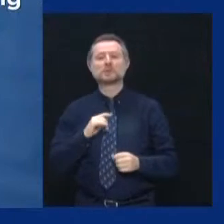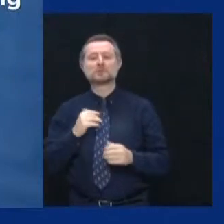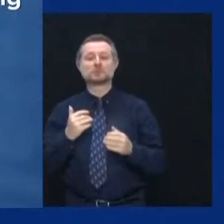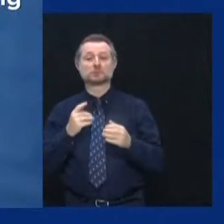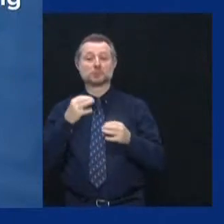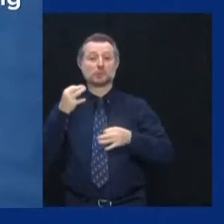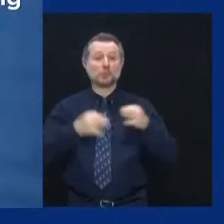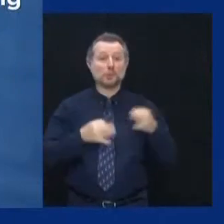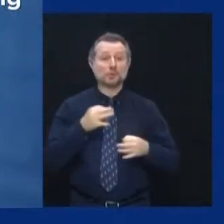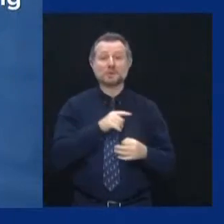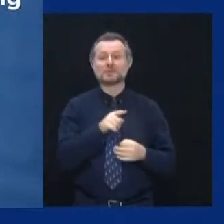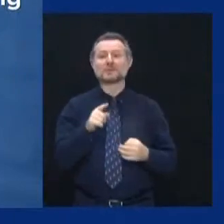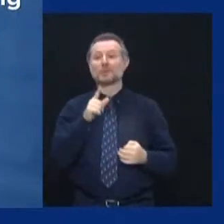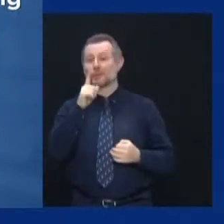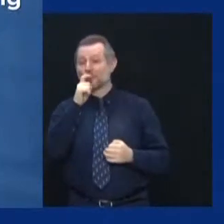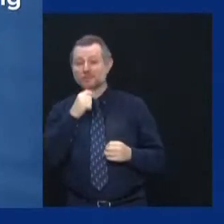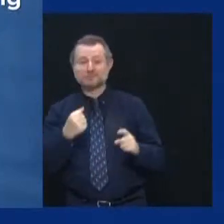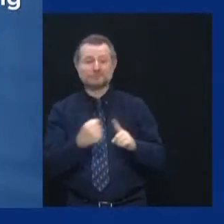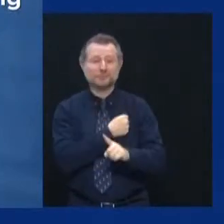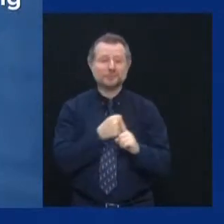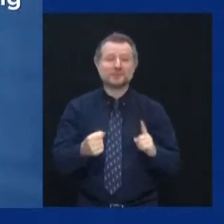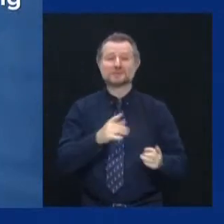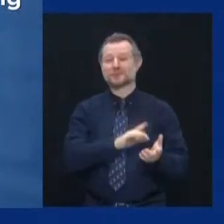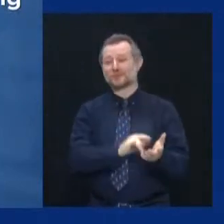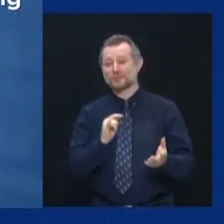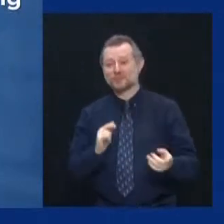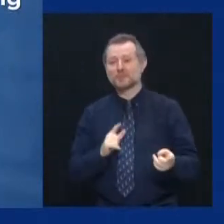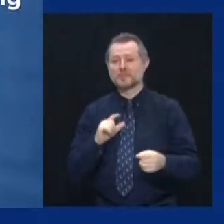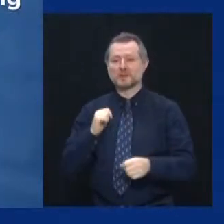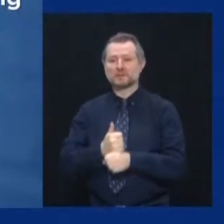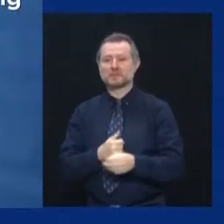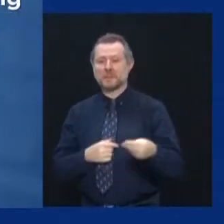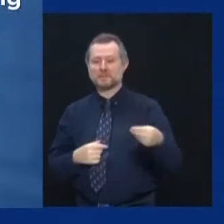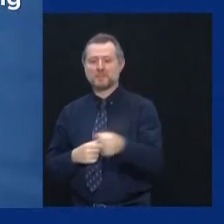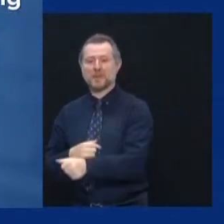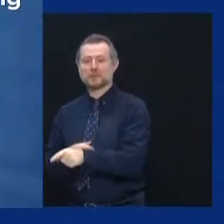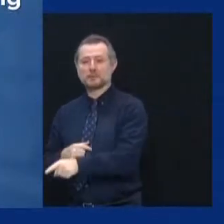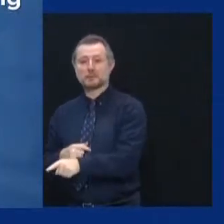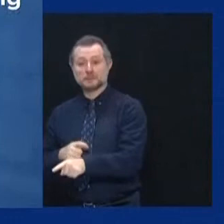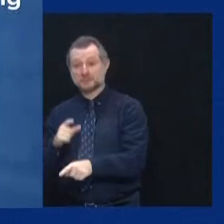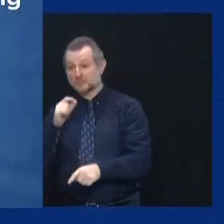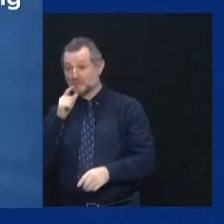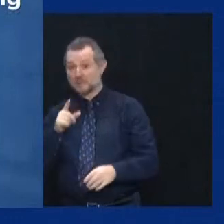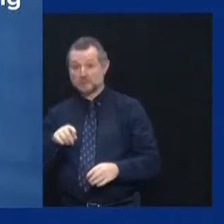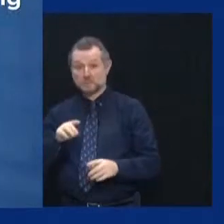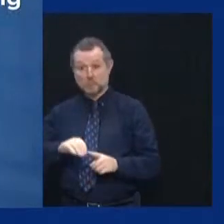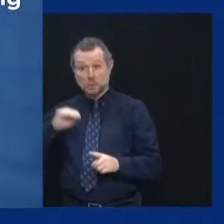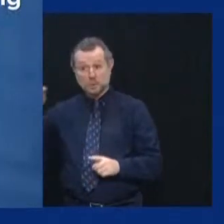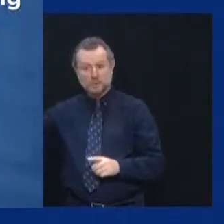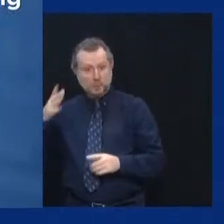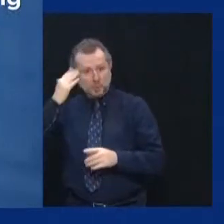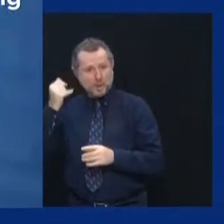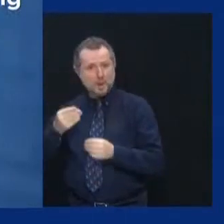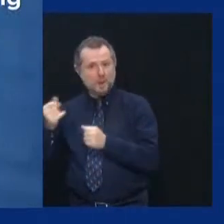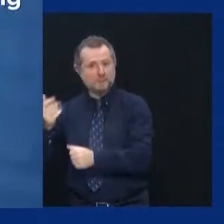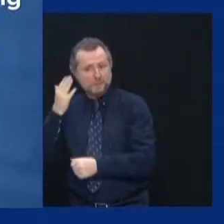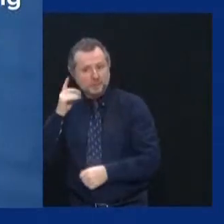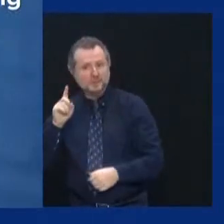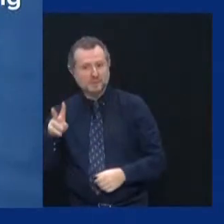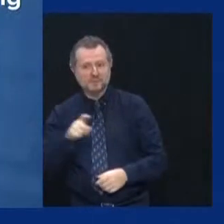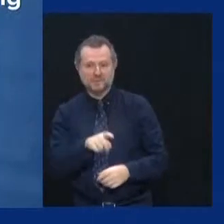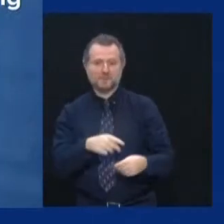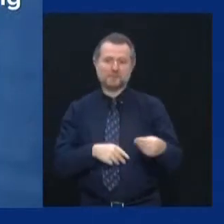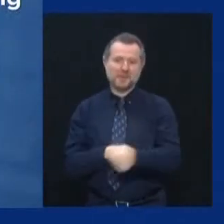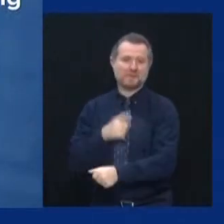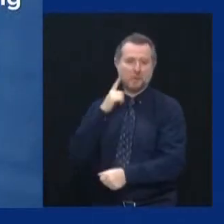pay damages, including housing and moving costs related to domestic violence.